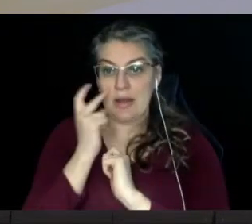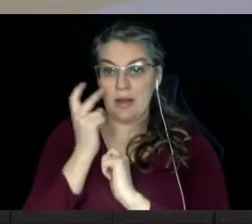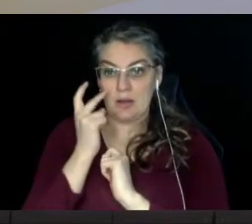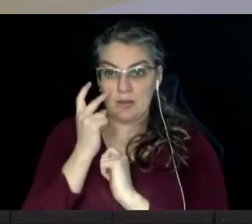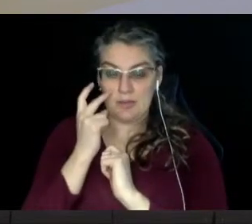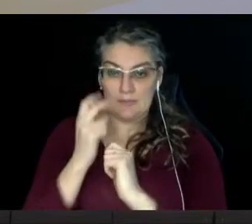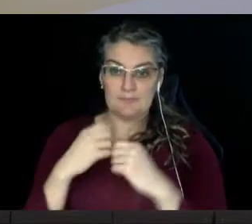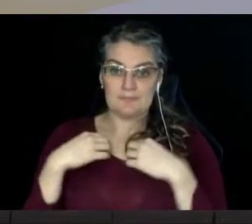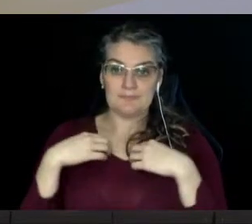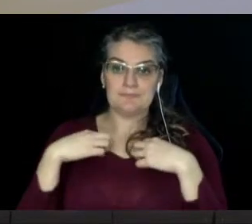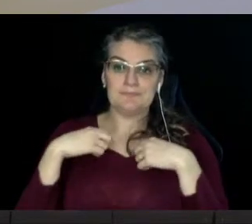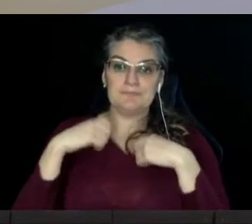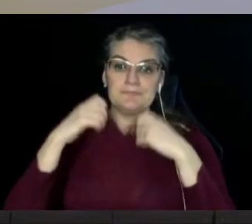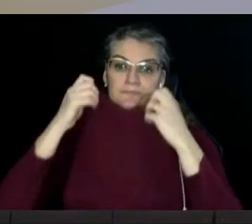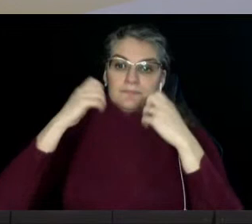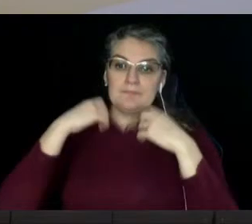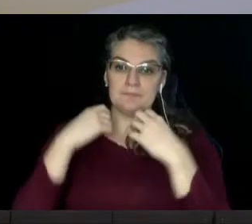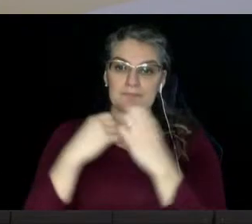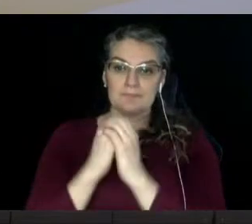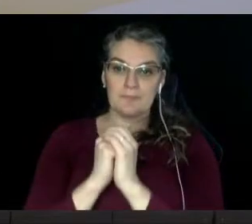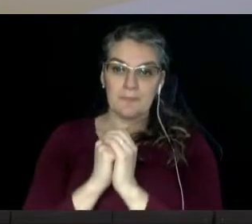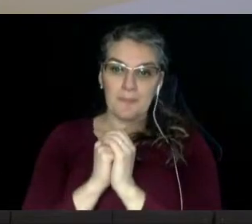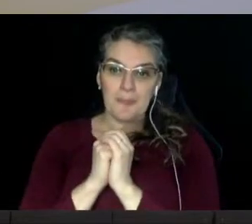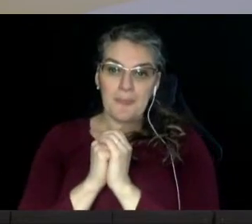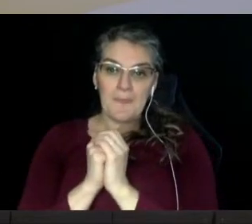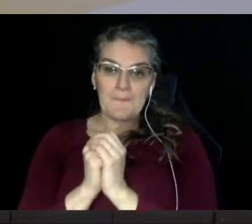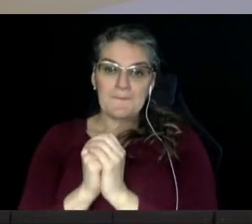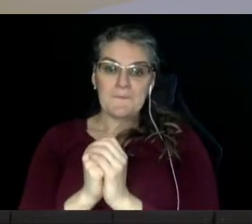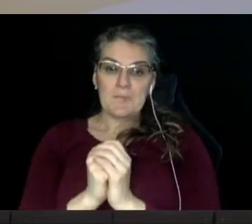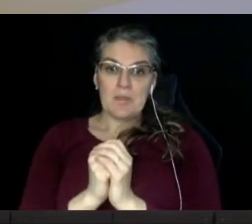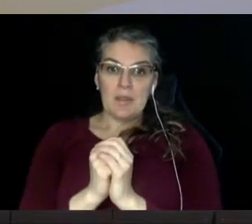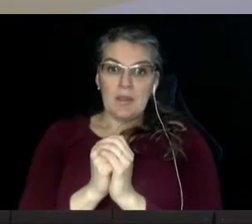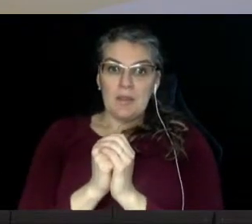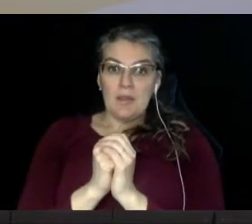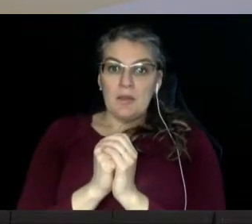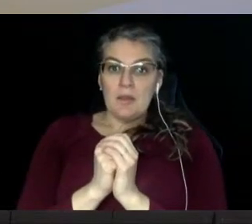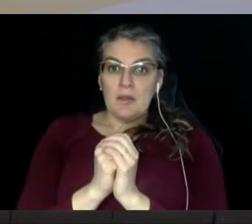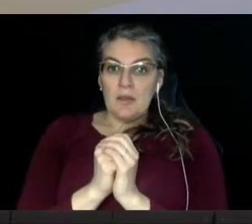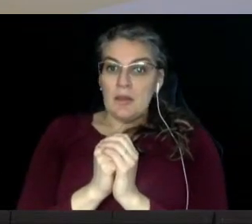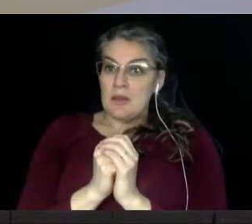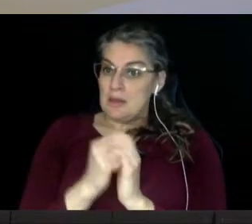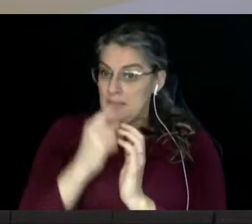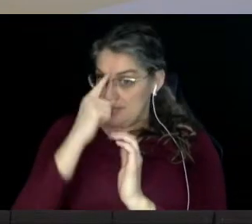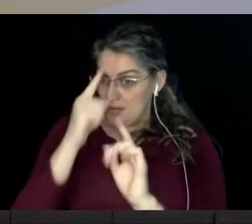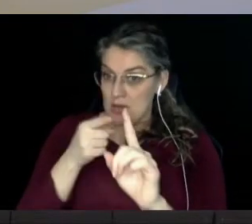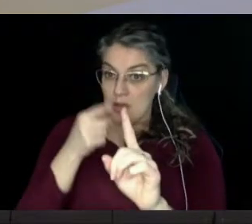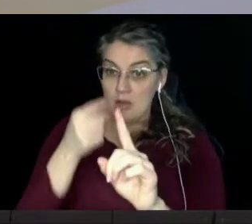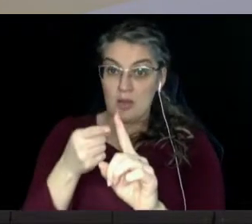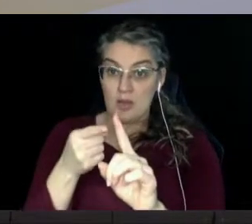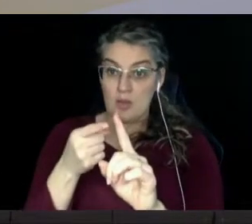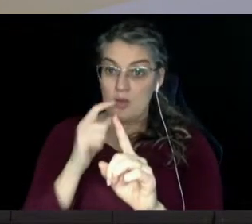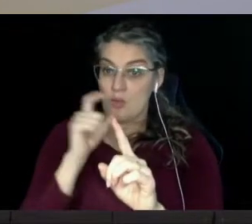what I know is being planned, that there would not be the requirement for others